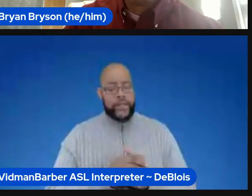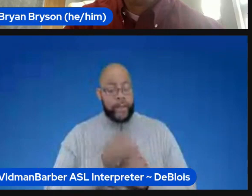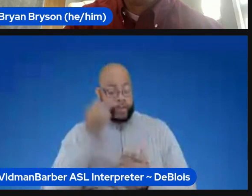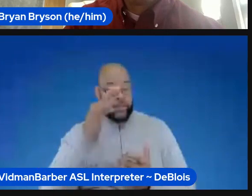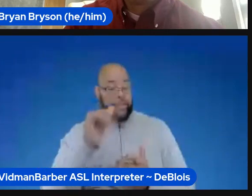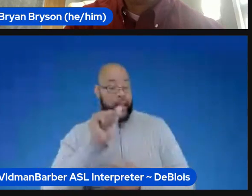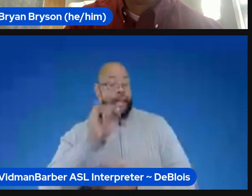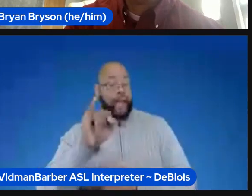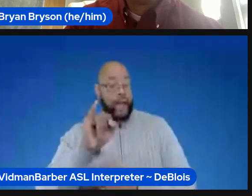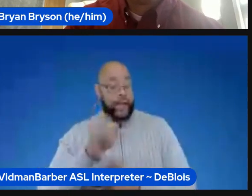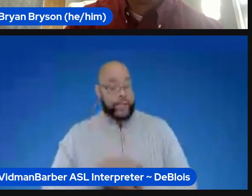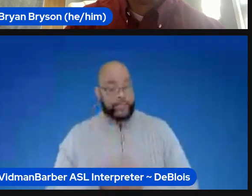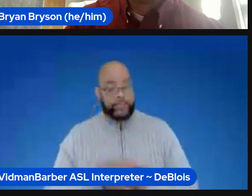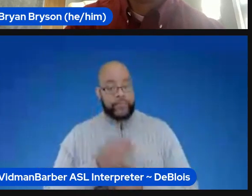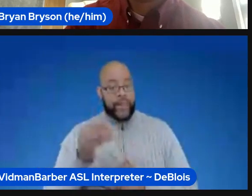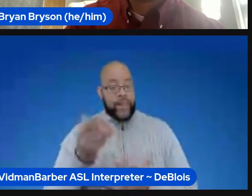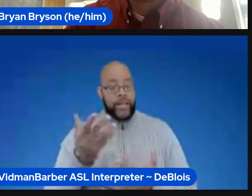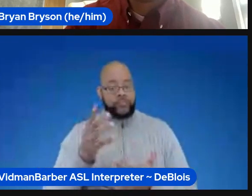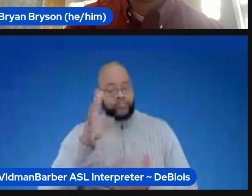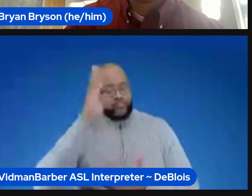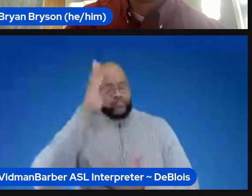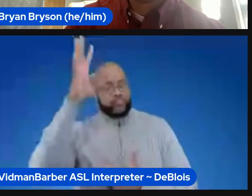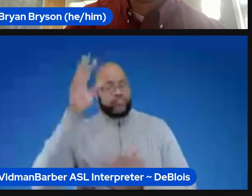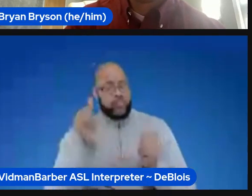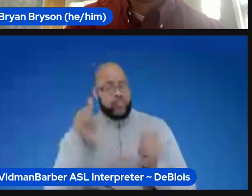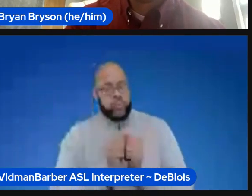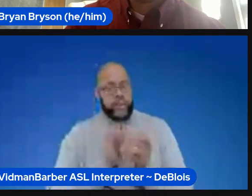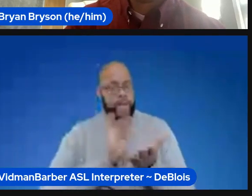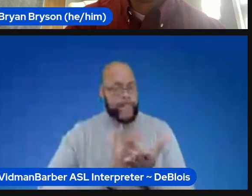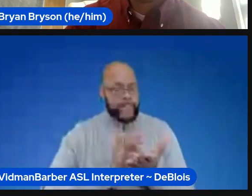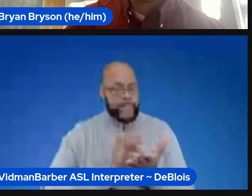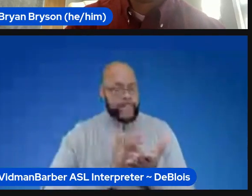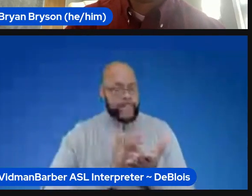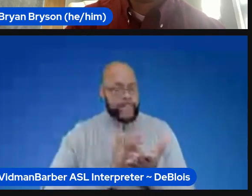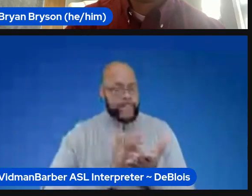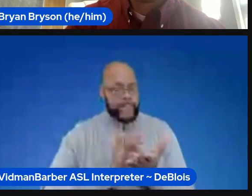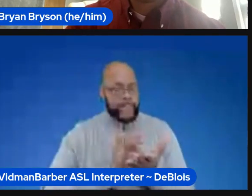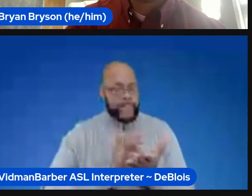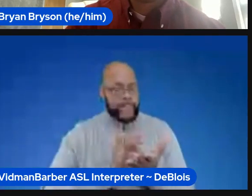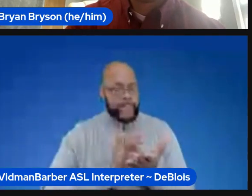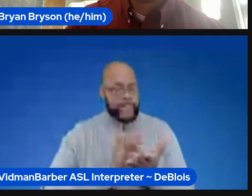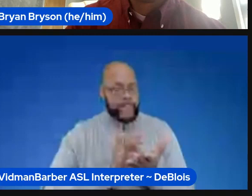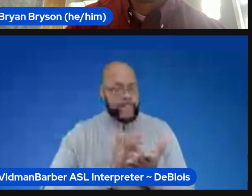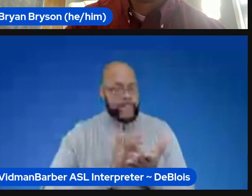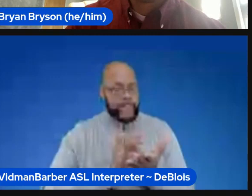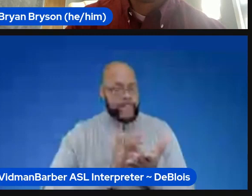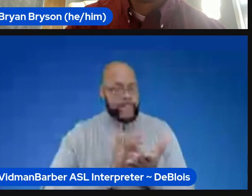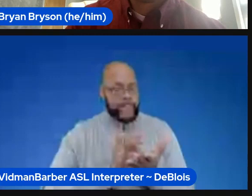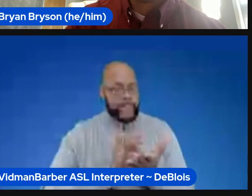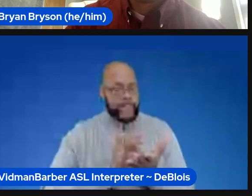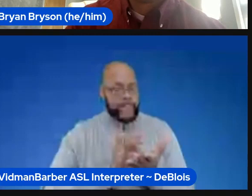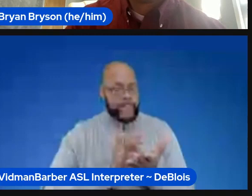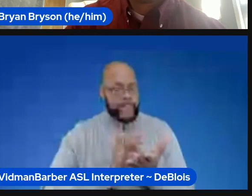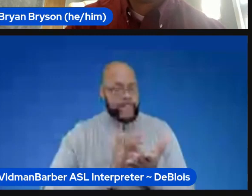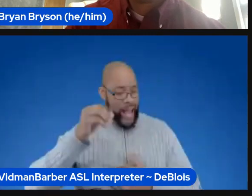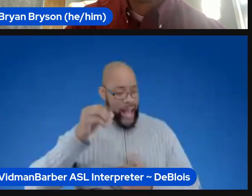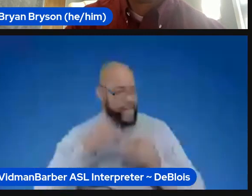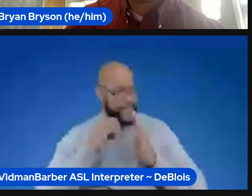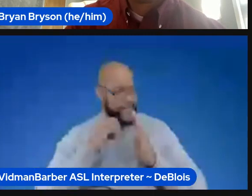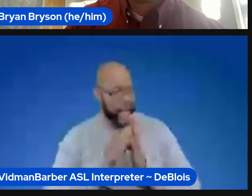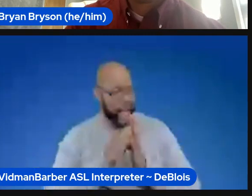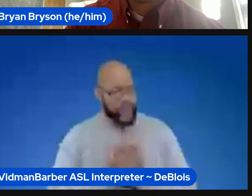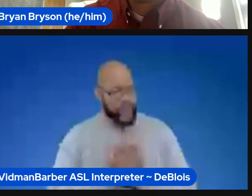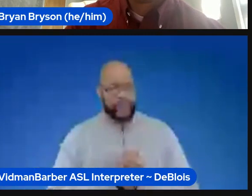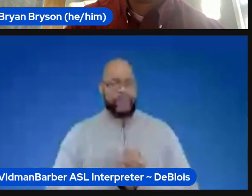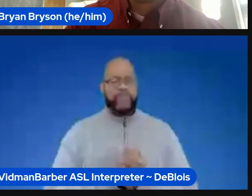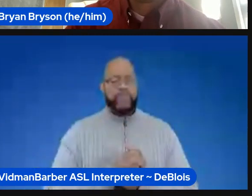AI, and come up with a drug that would work better? Are we there yet, or do you have an example?